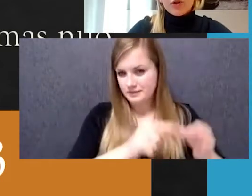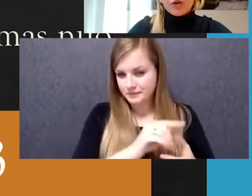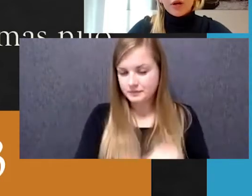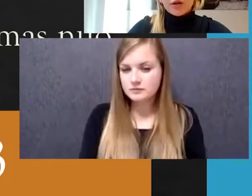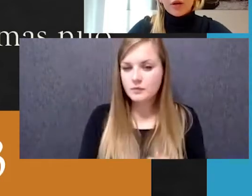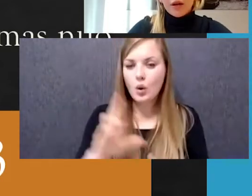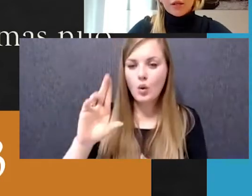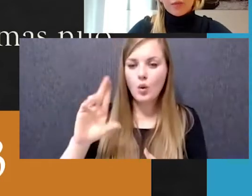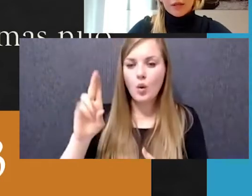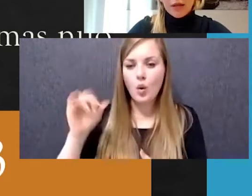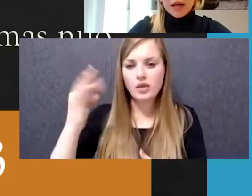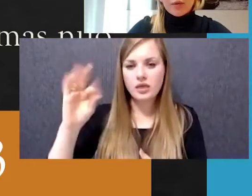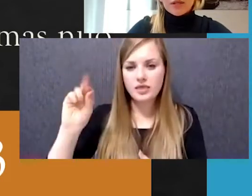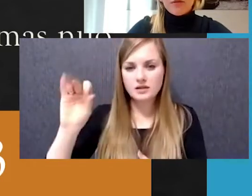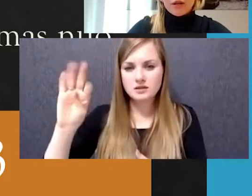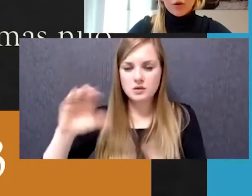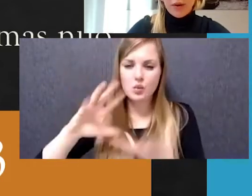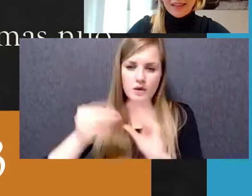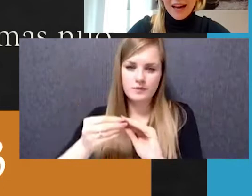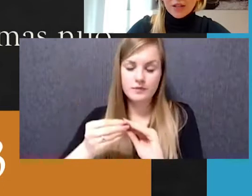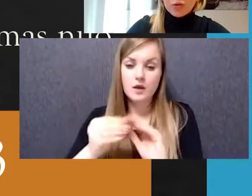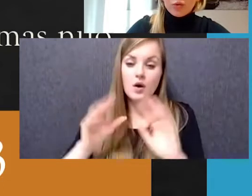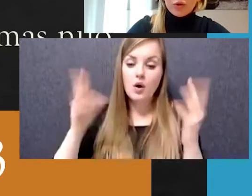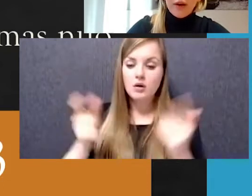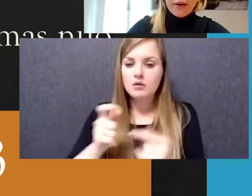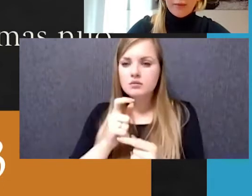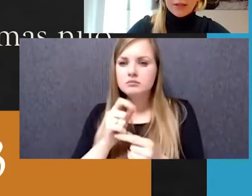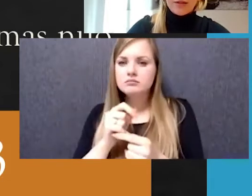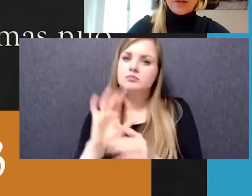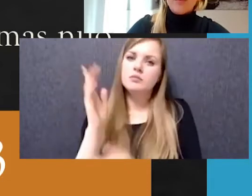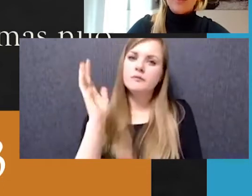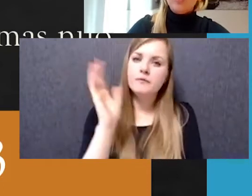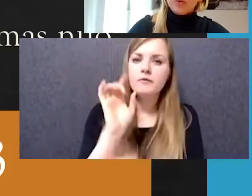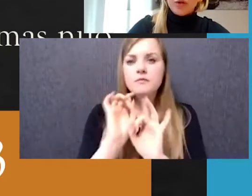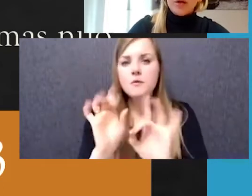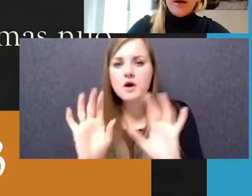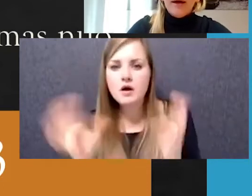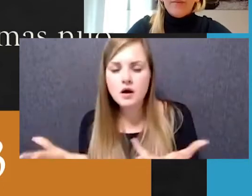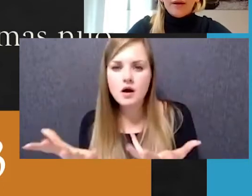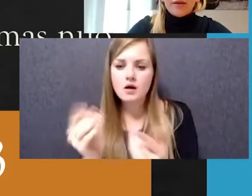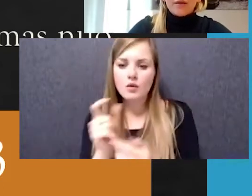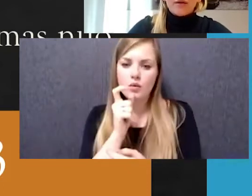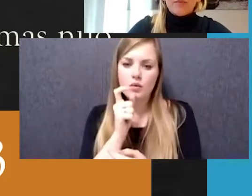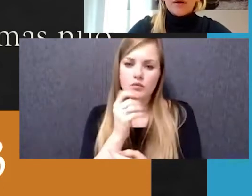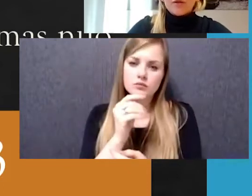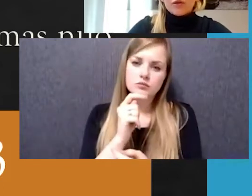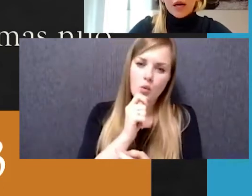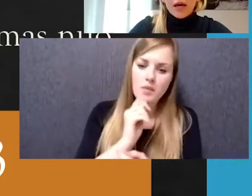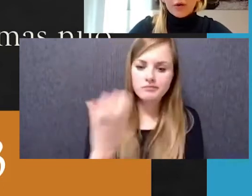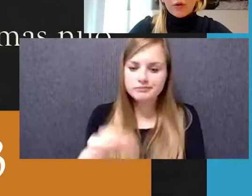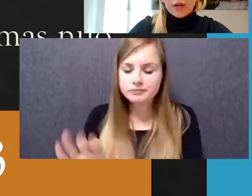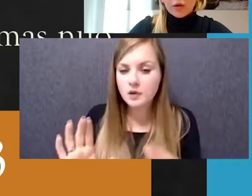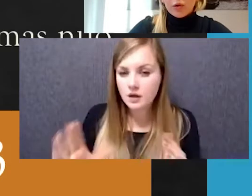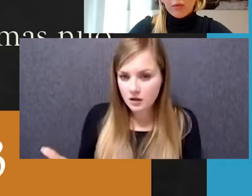taken over from the European Court of Human Rights, and it is called context. It means that